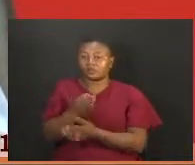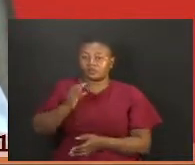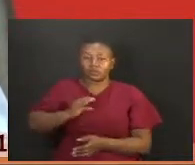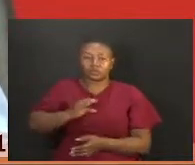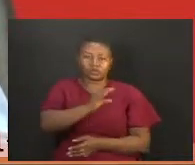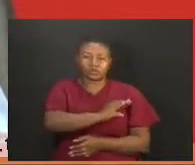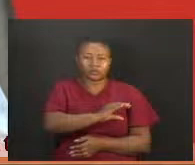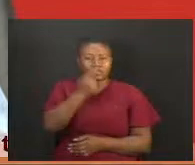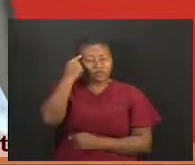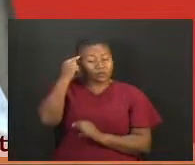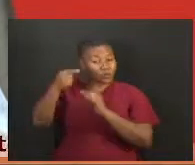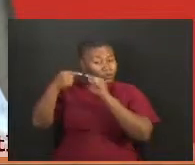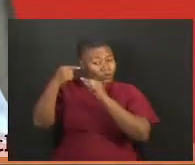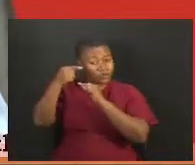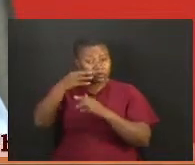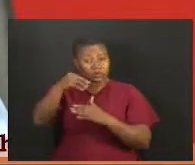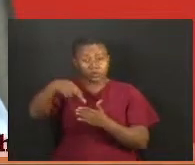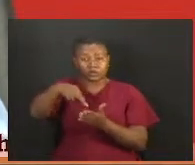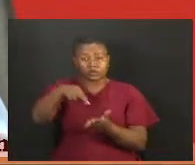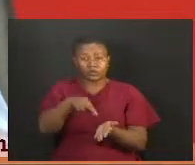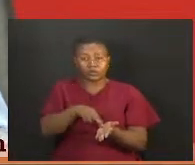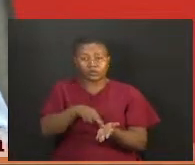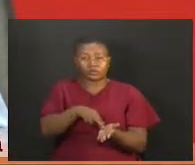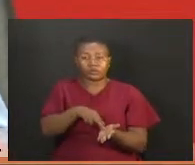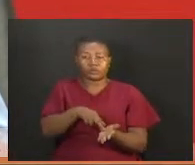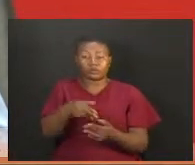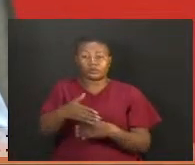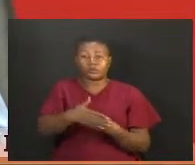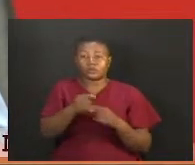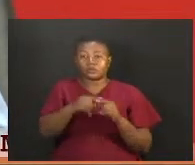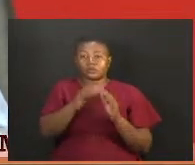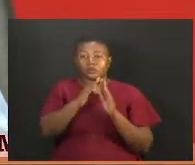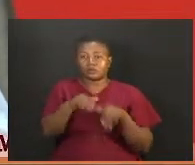for consideration and report to the House.